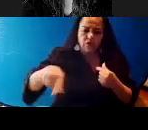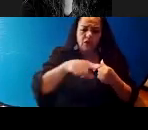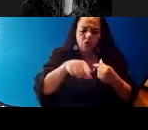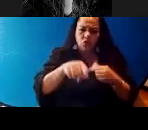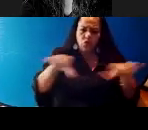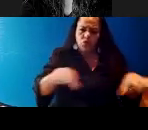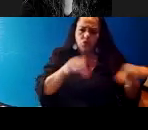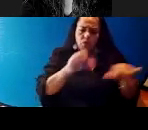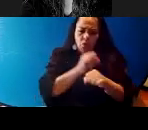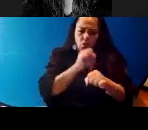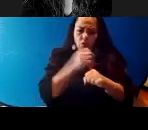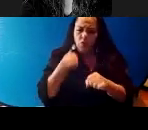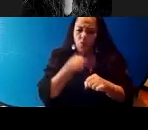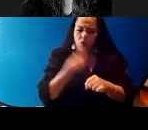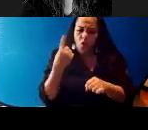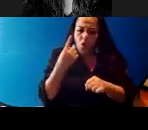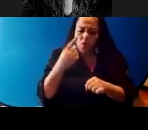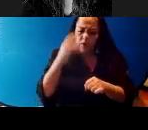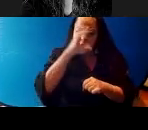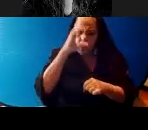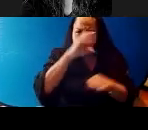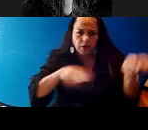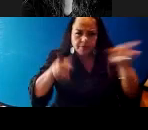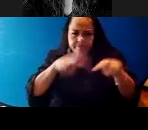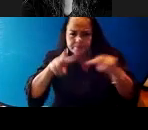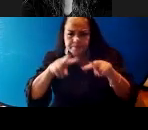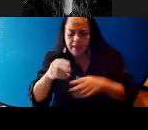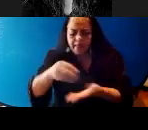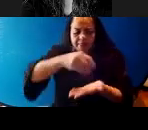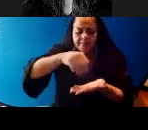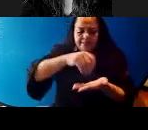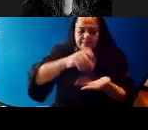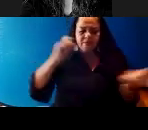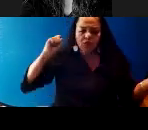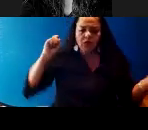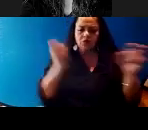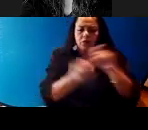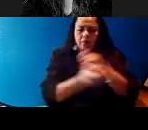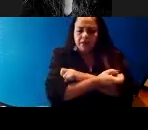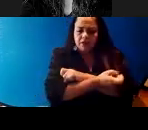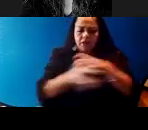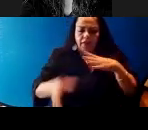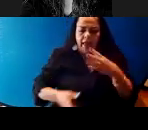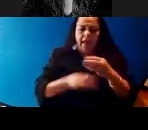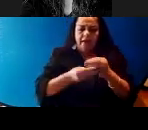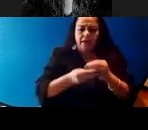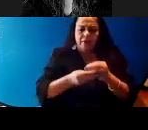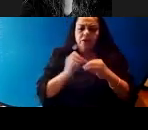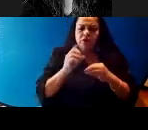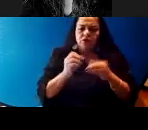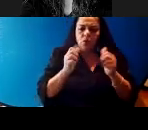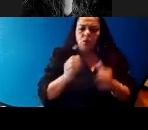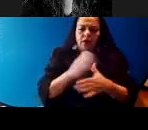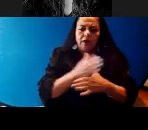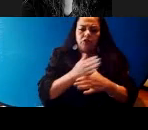that you're doing. We're always looking at these seeds of transformation and adding them to this deck so that we can share them more broadly with